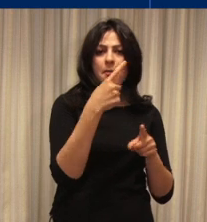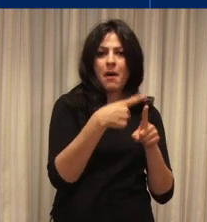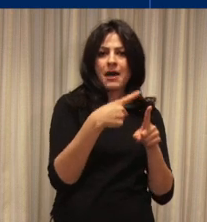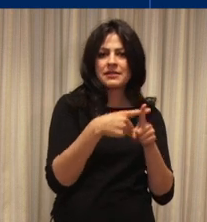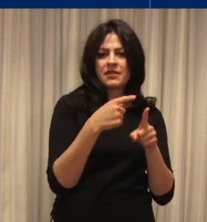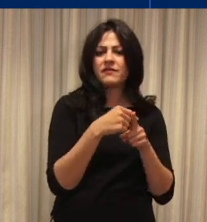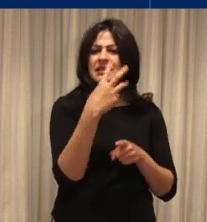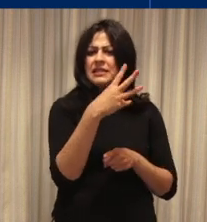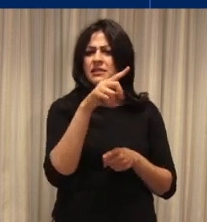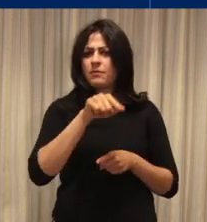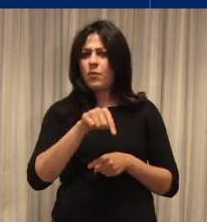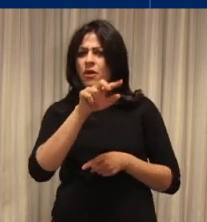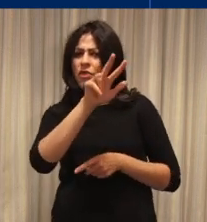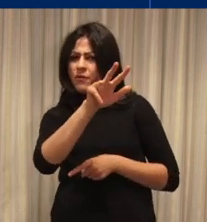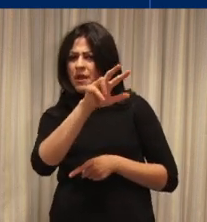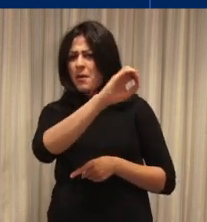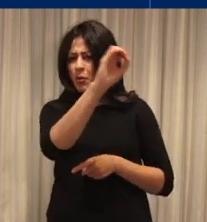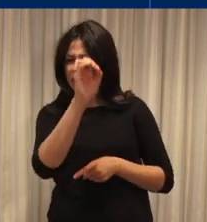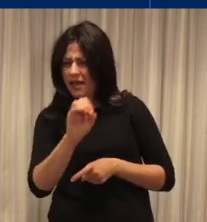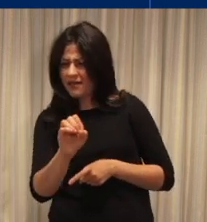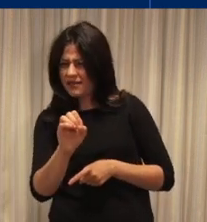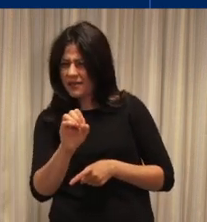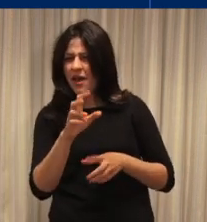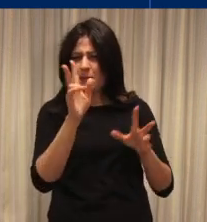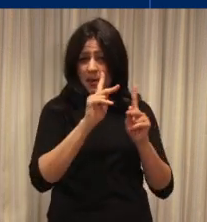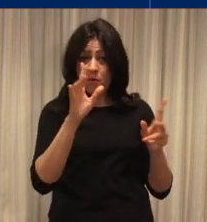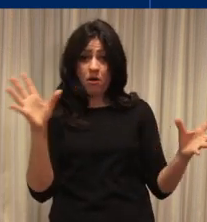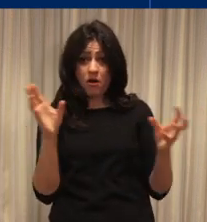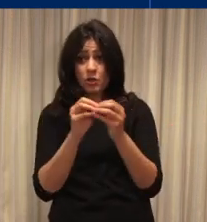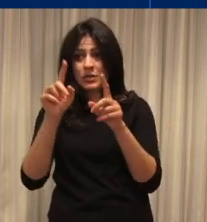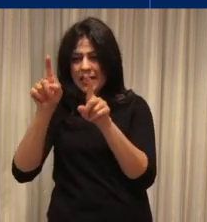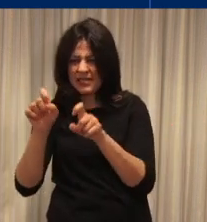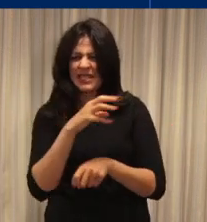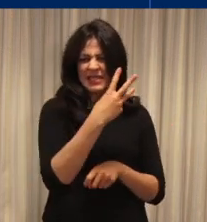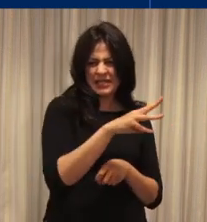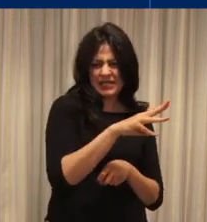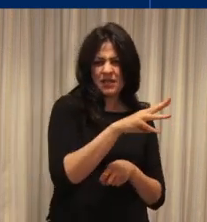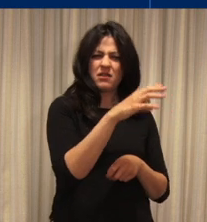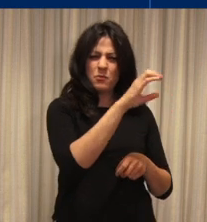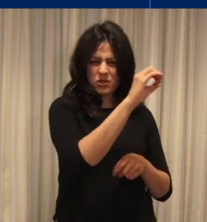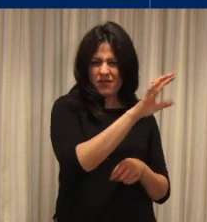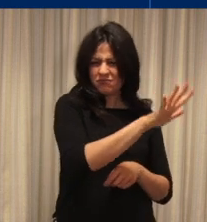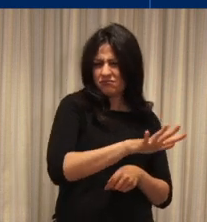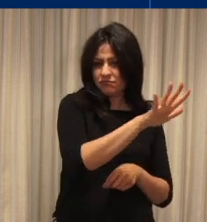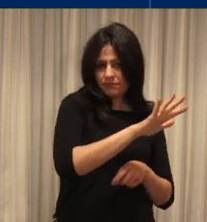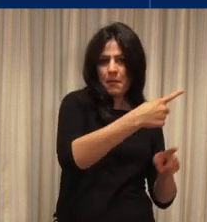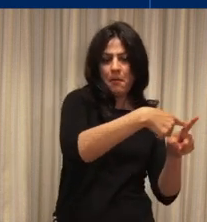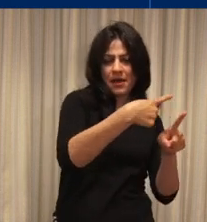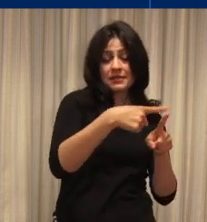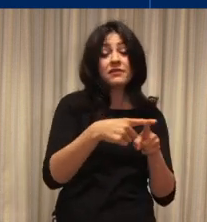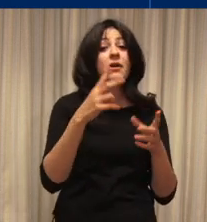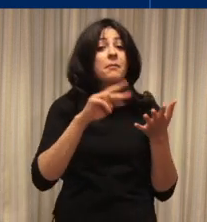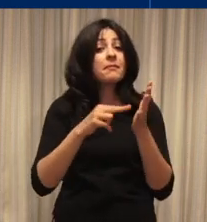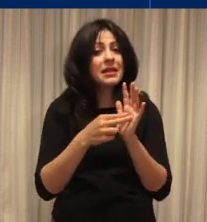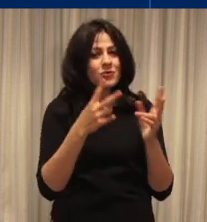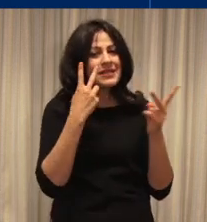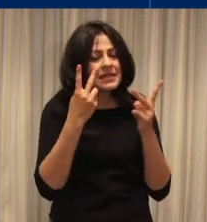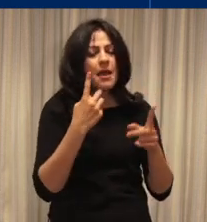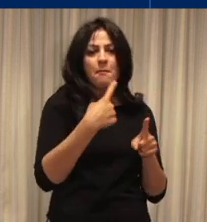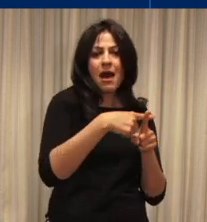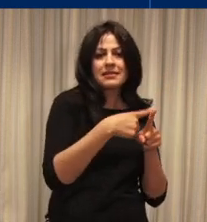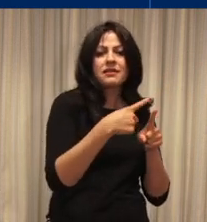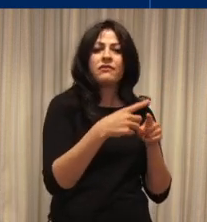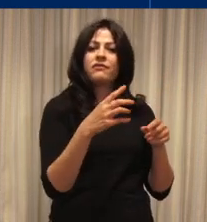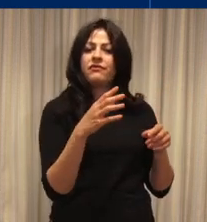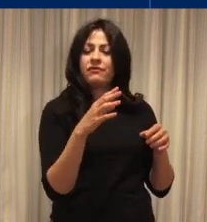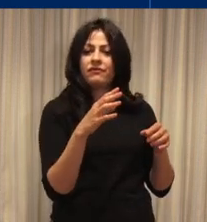16.3%, which is, again, we continue to see that go down. That is a very positive sign that testing is going up and